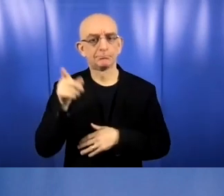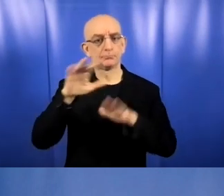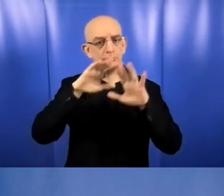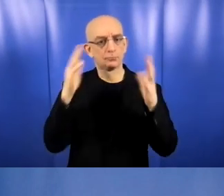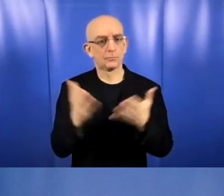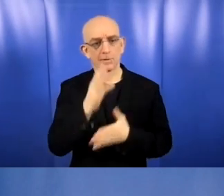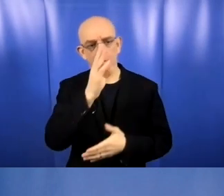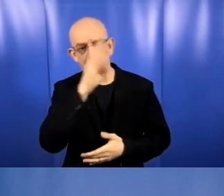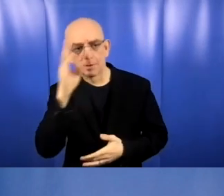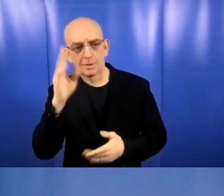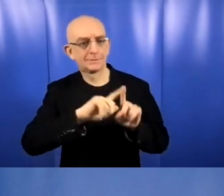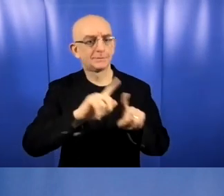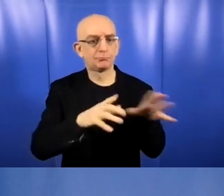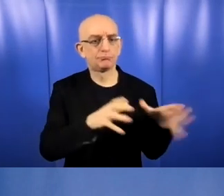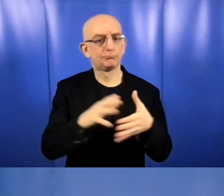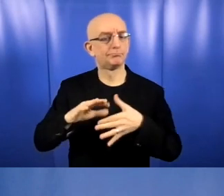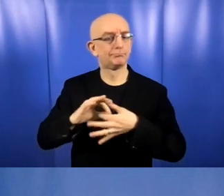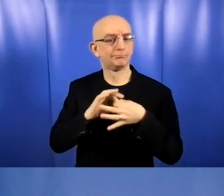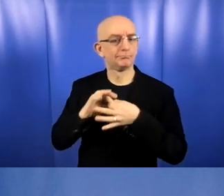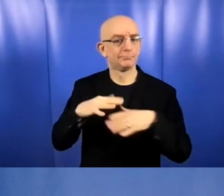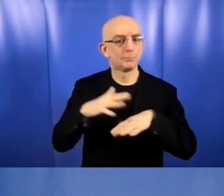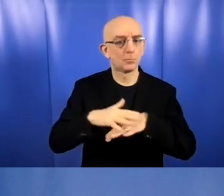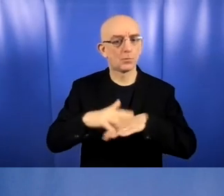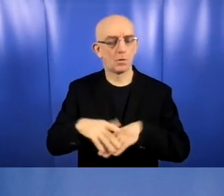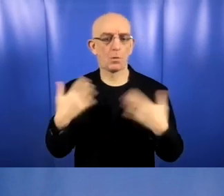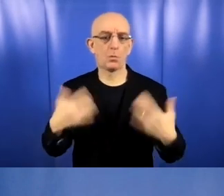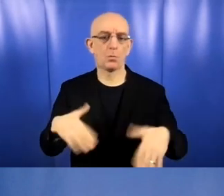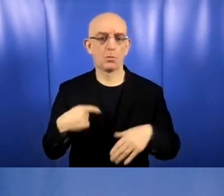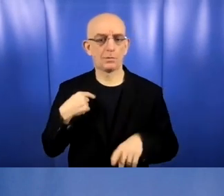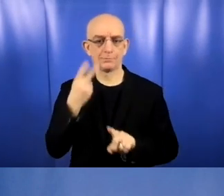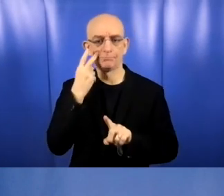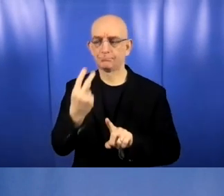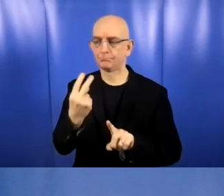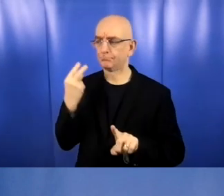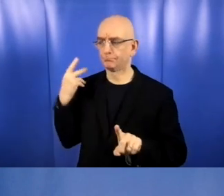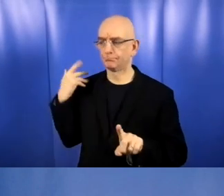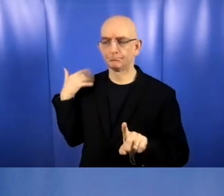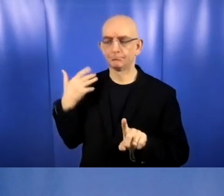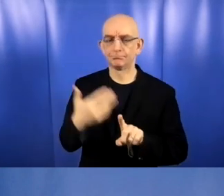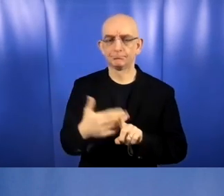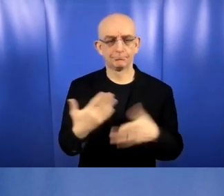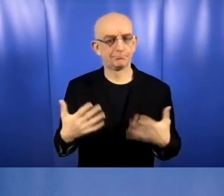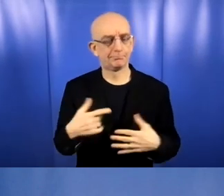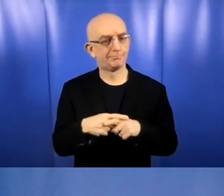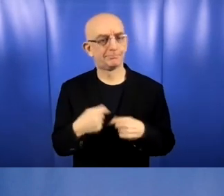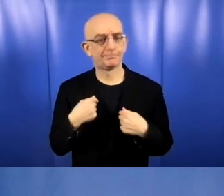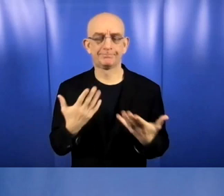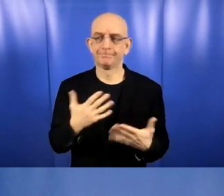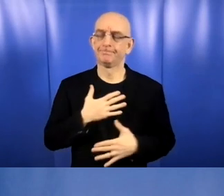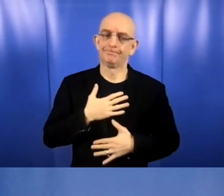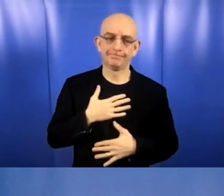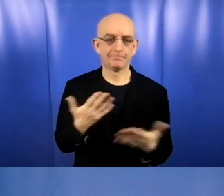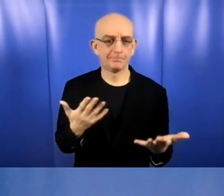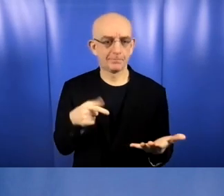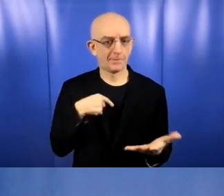many practitioners, emerging scholars, but especially people who have been